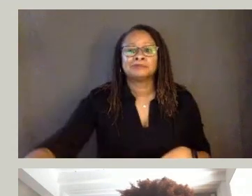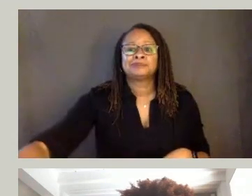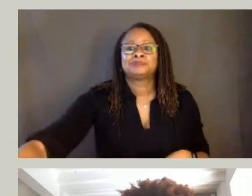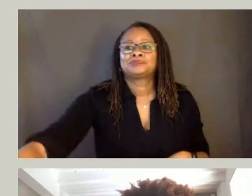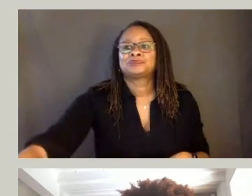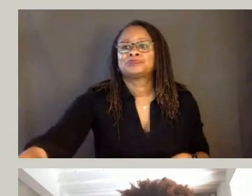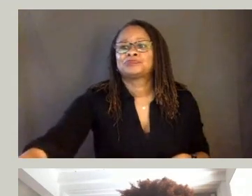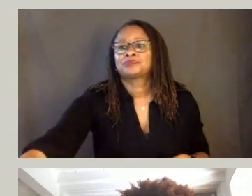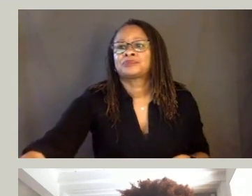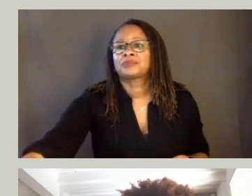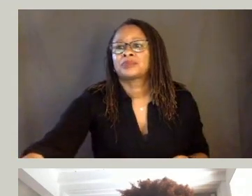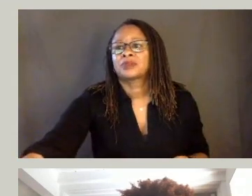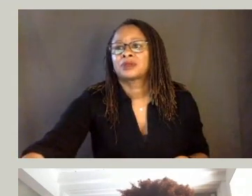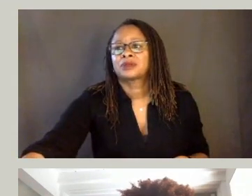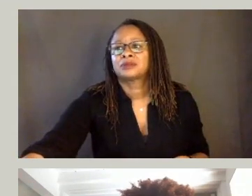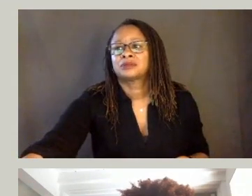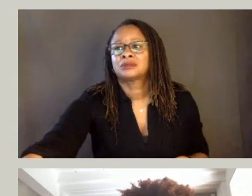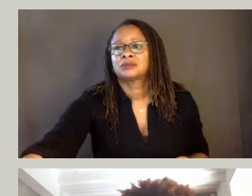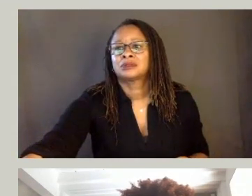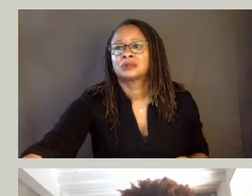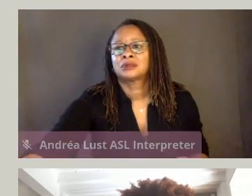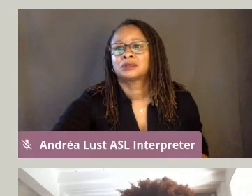Marcia, to your point about